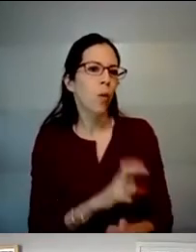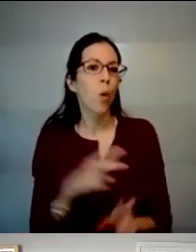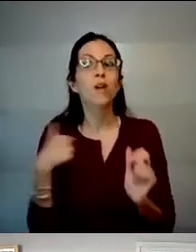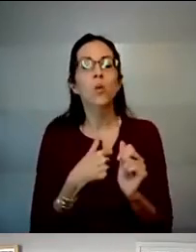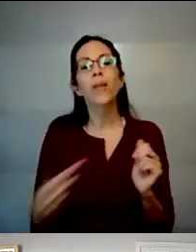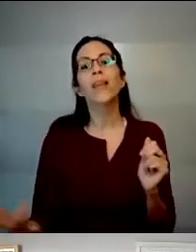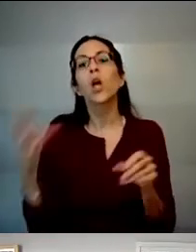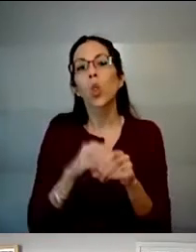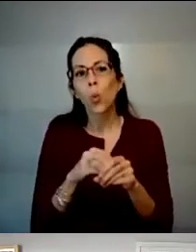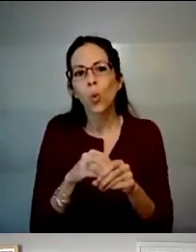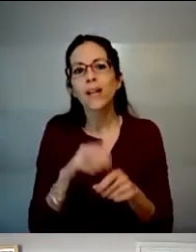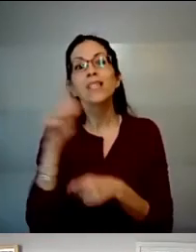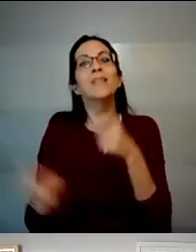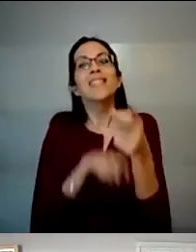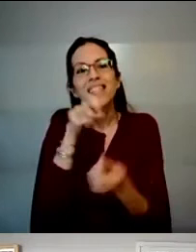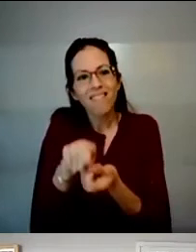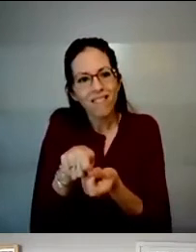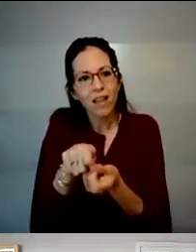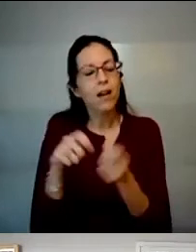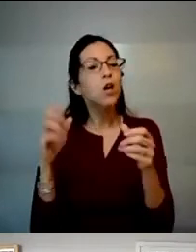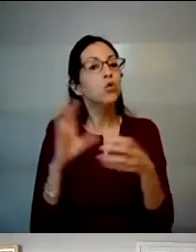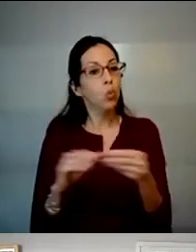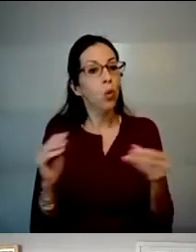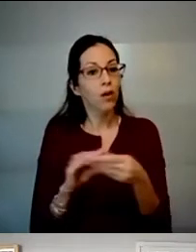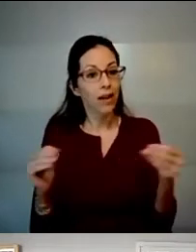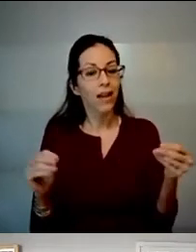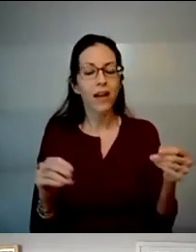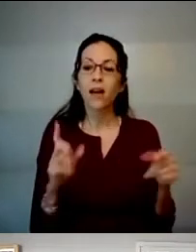specific narratives, but also kind of